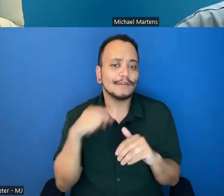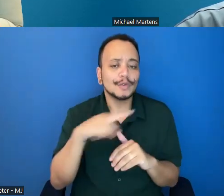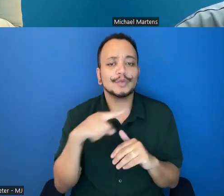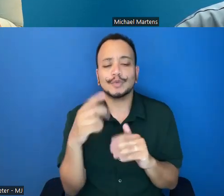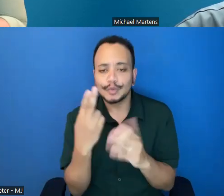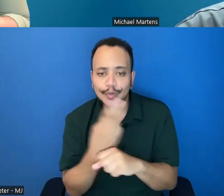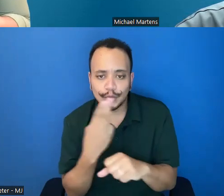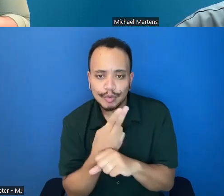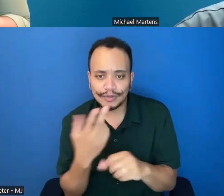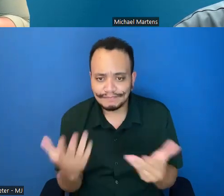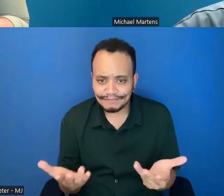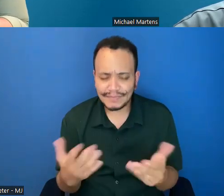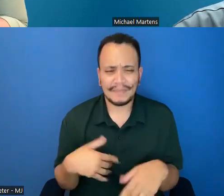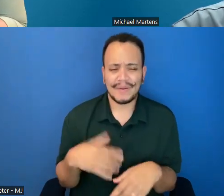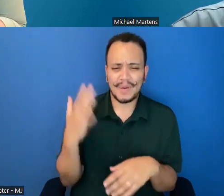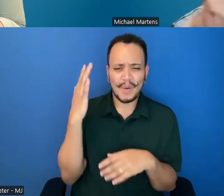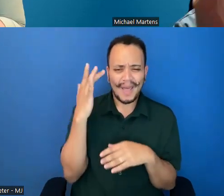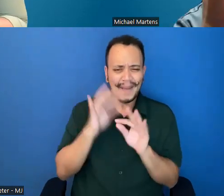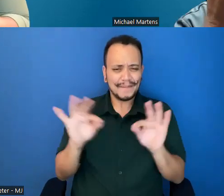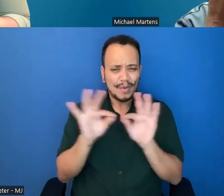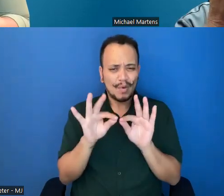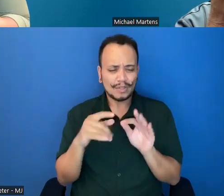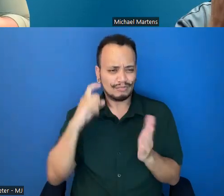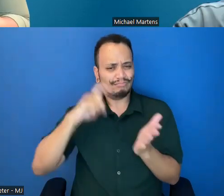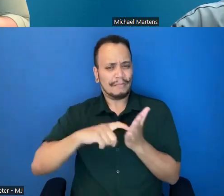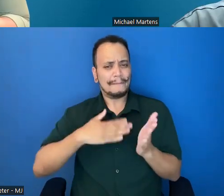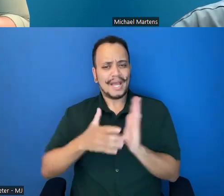need to know what our skills are?